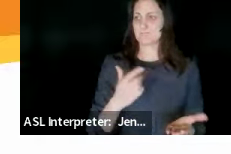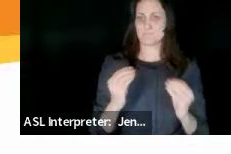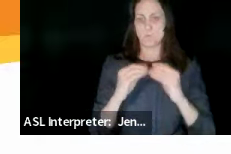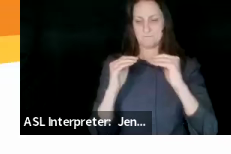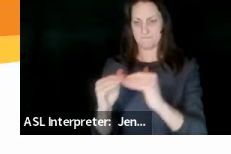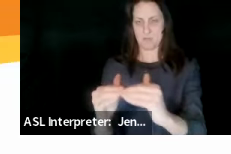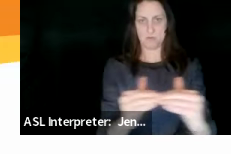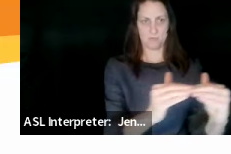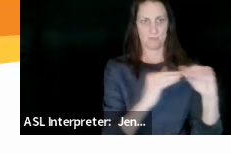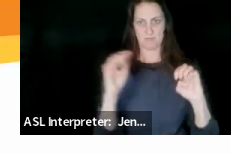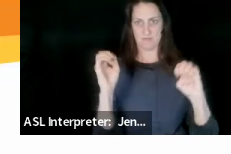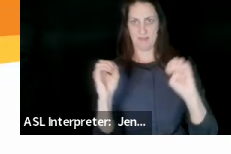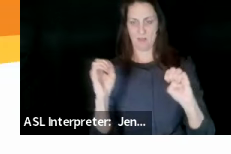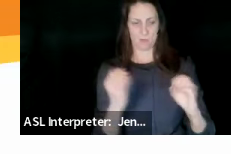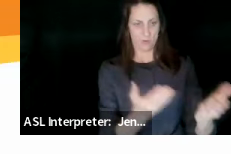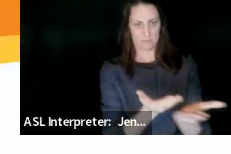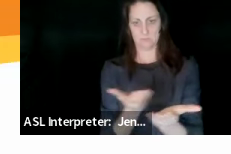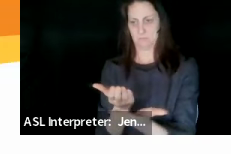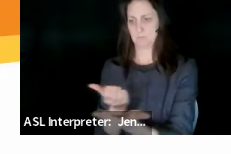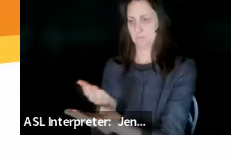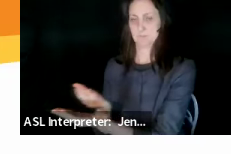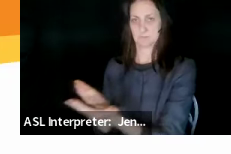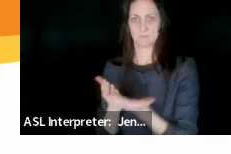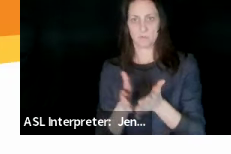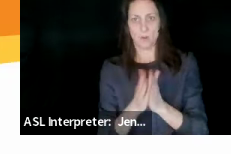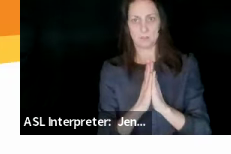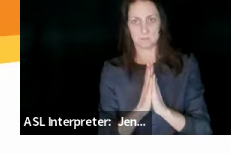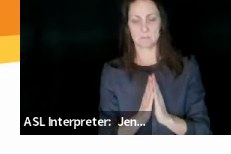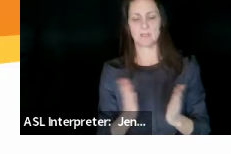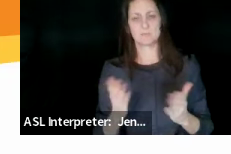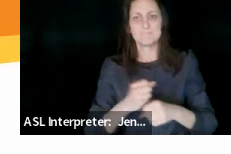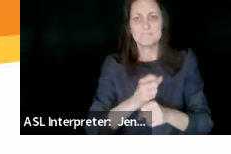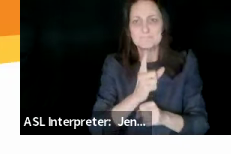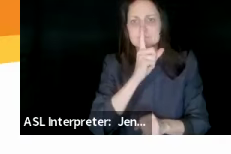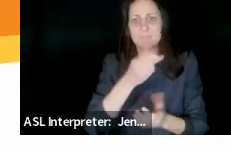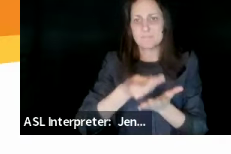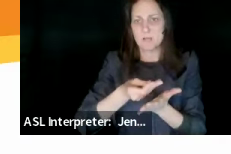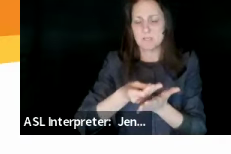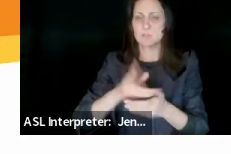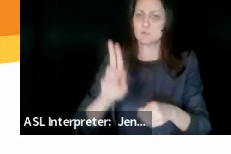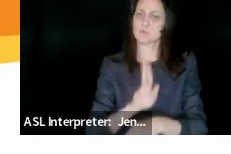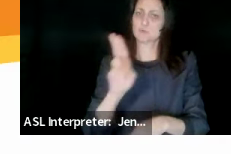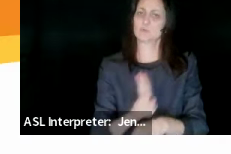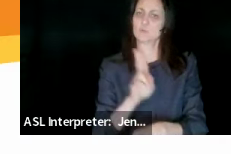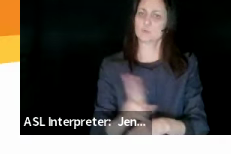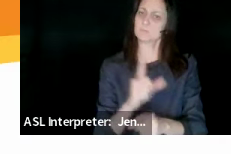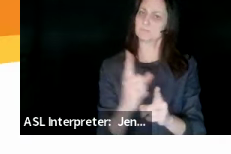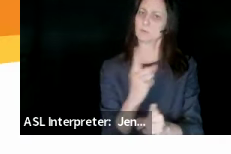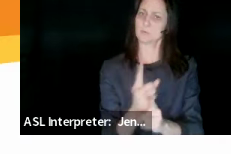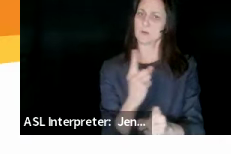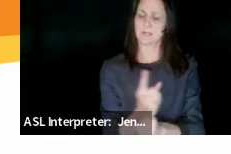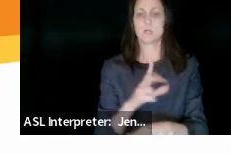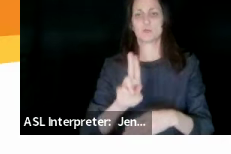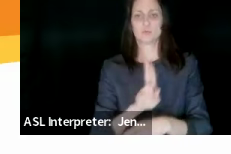grantees, while also making sure that the funds are being used as intended and as requested and on time.